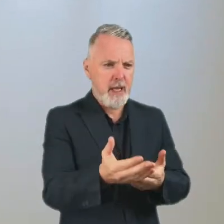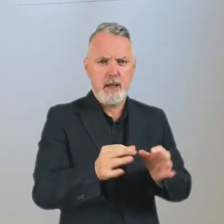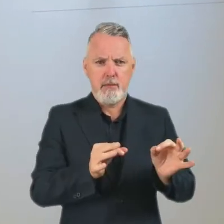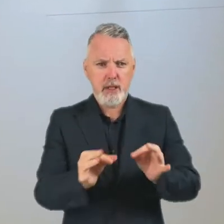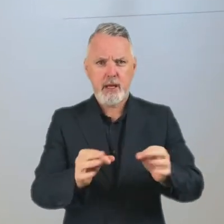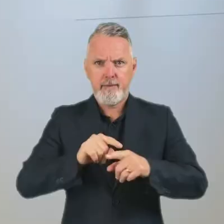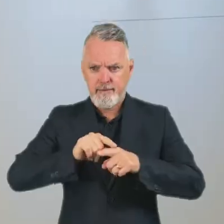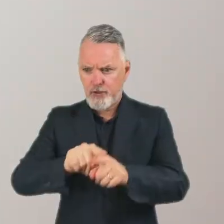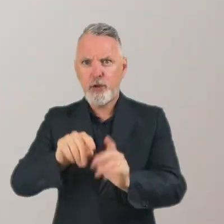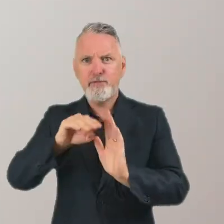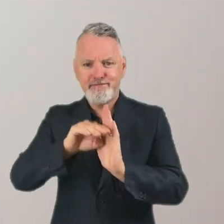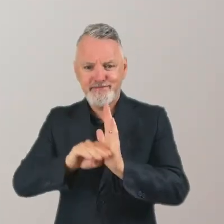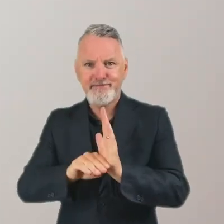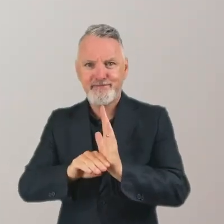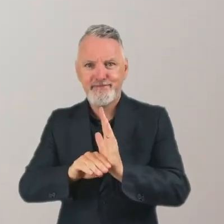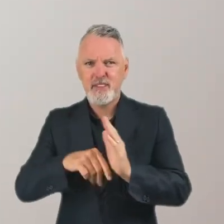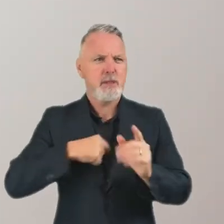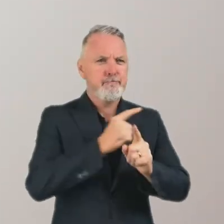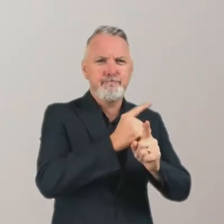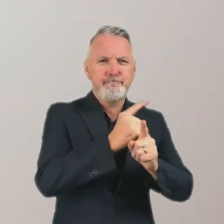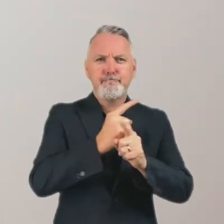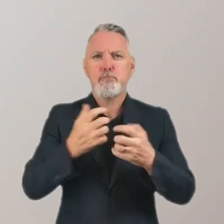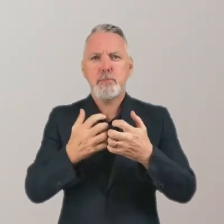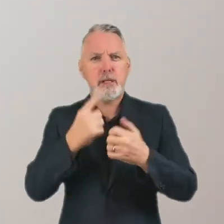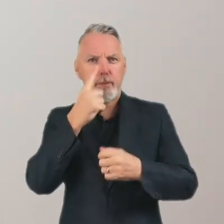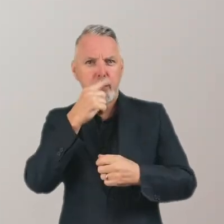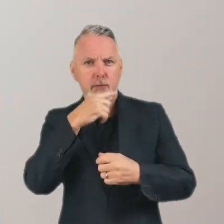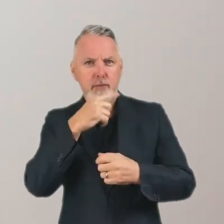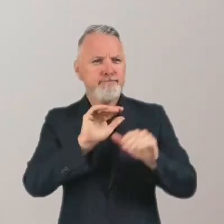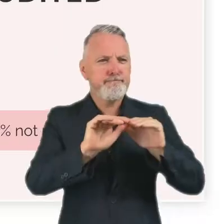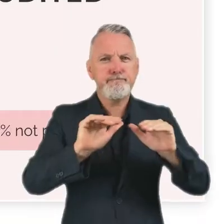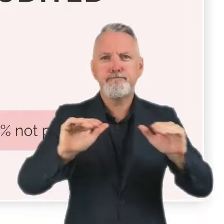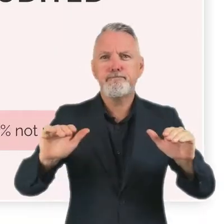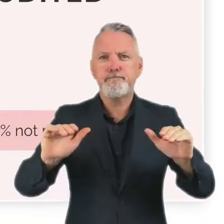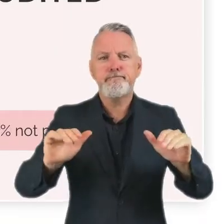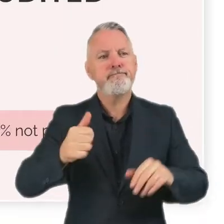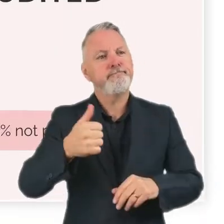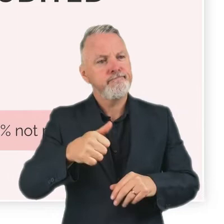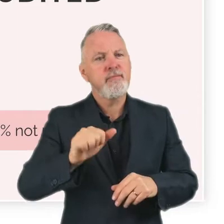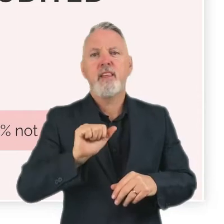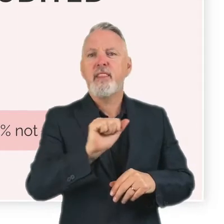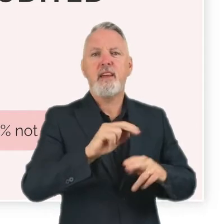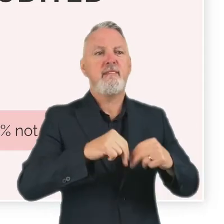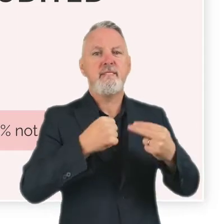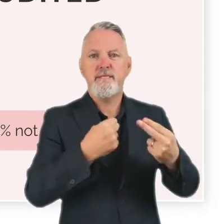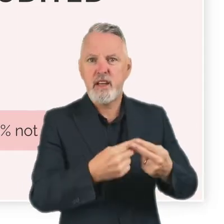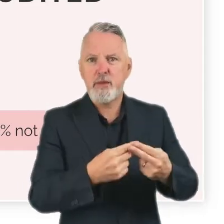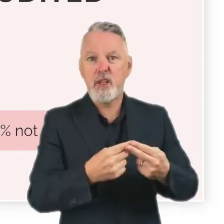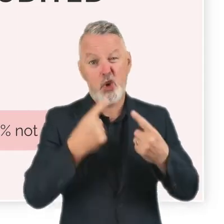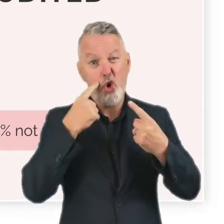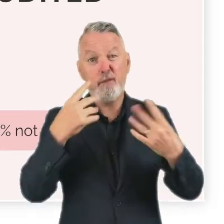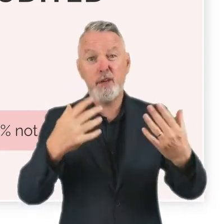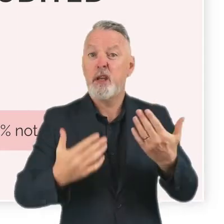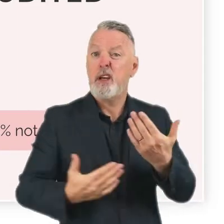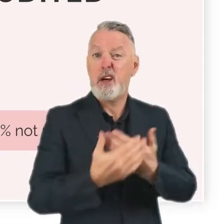and compliance. After talking to dozens of users, we found that many of the families ended up underspending their